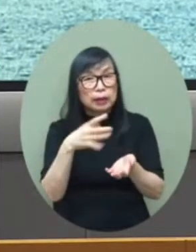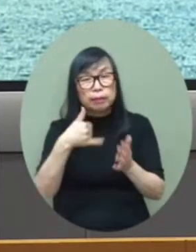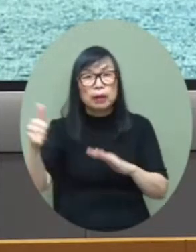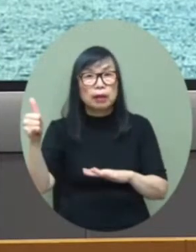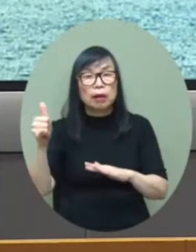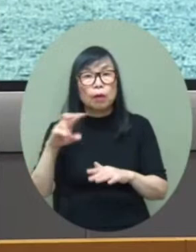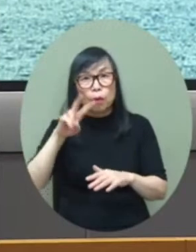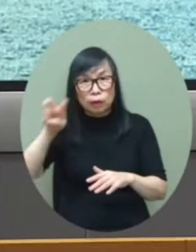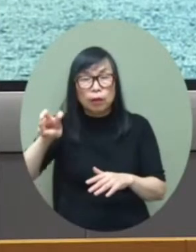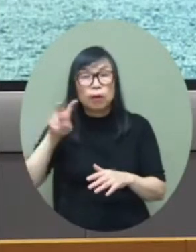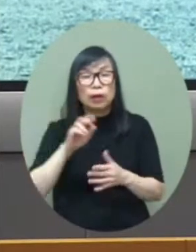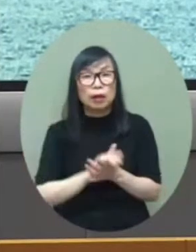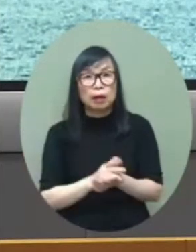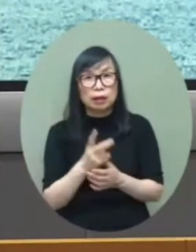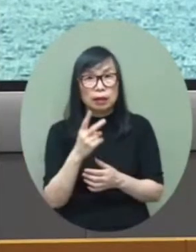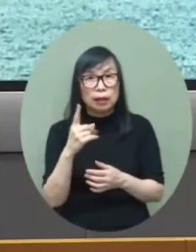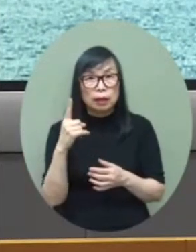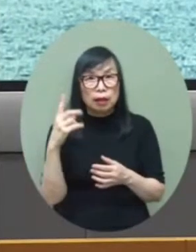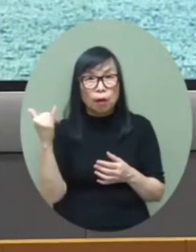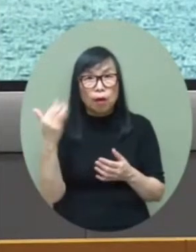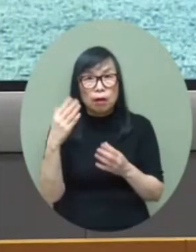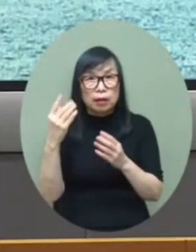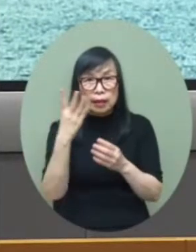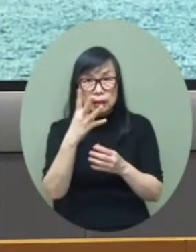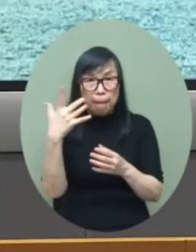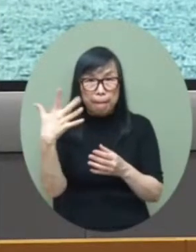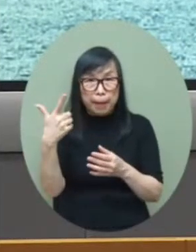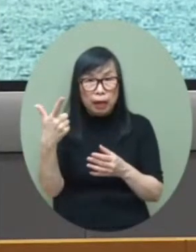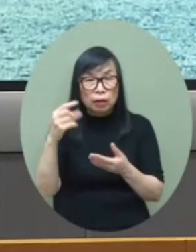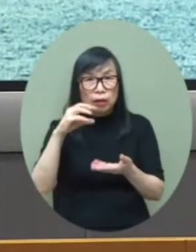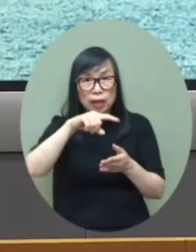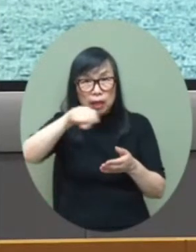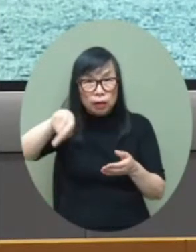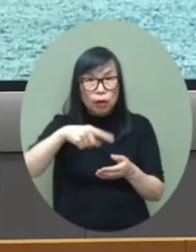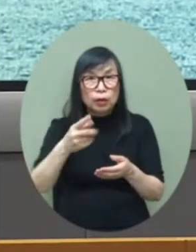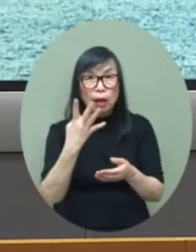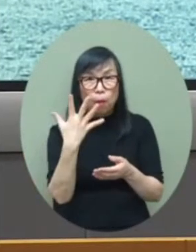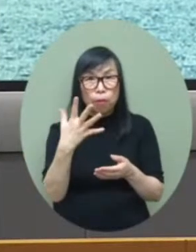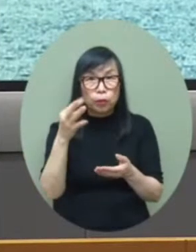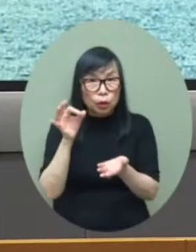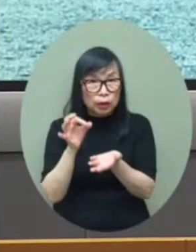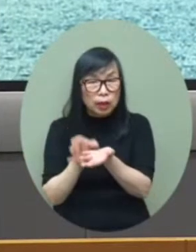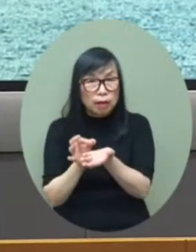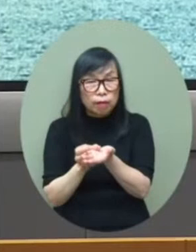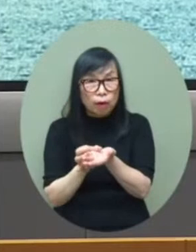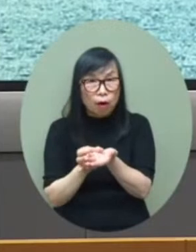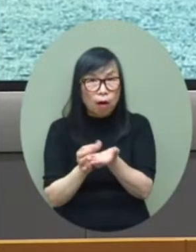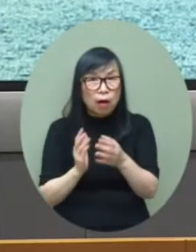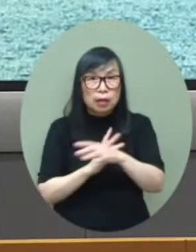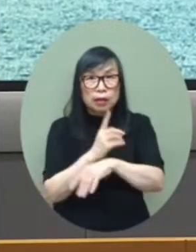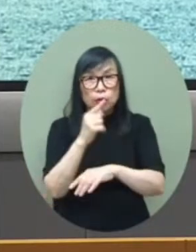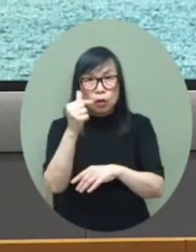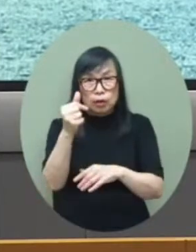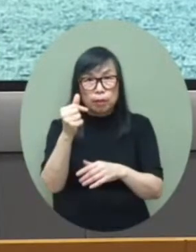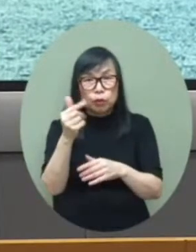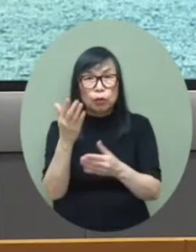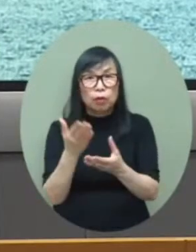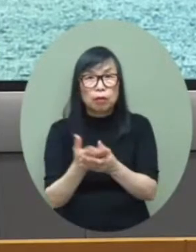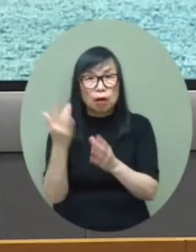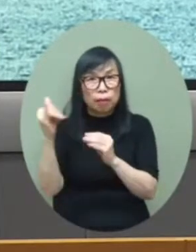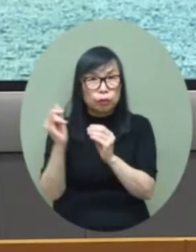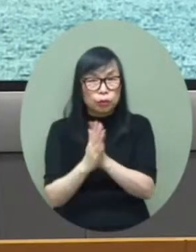identified after they've left quarantine hotels. These 216 cases came from 48 places.